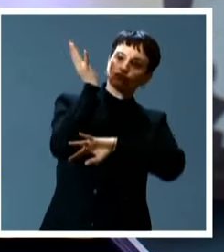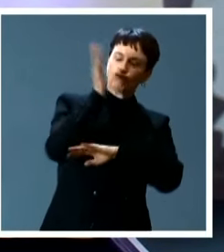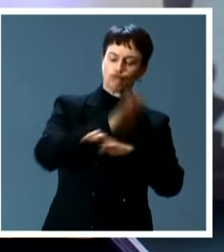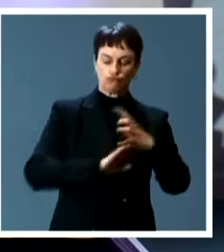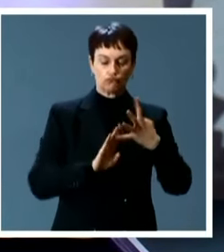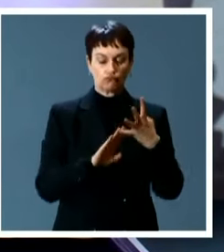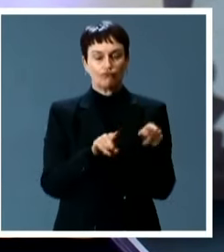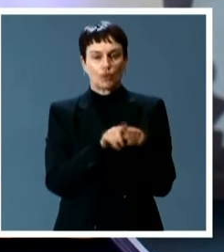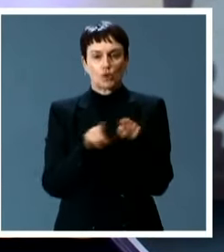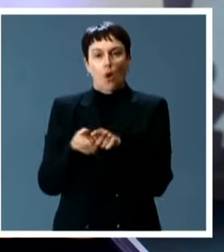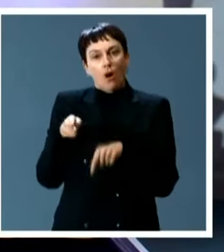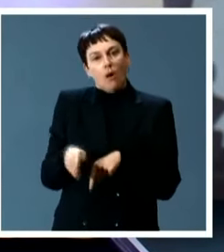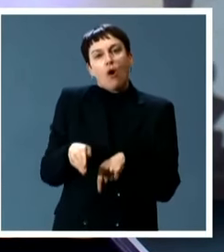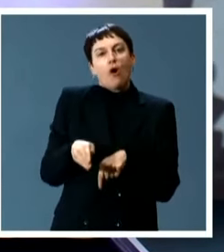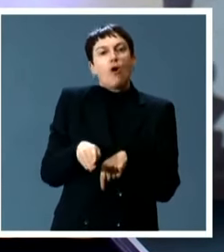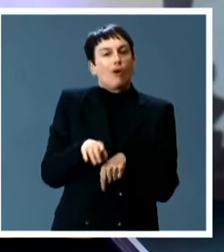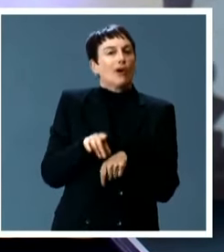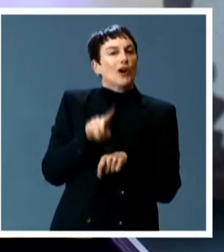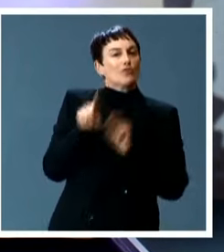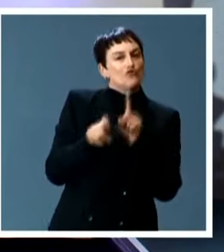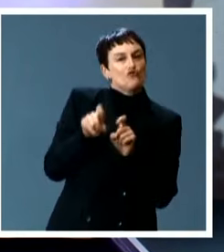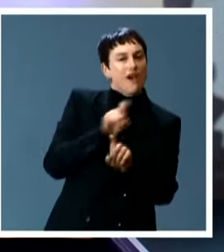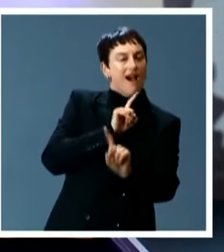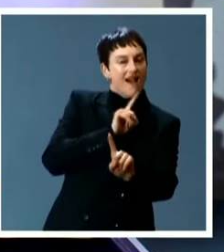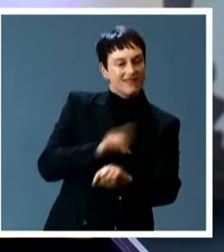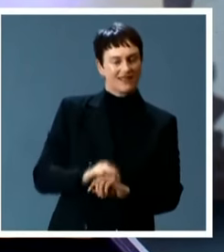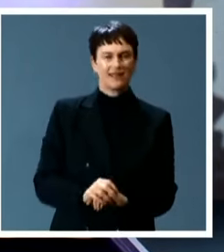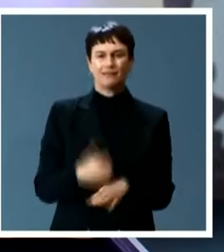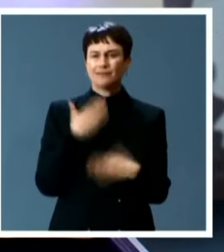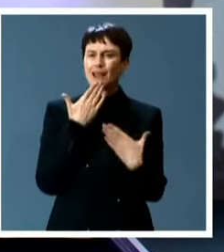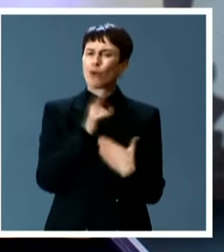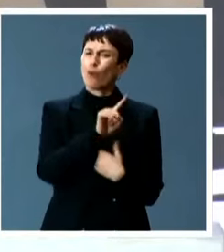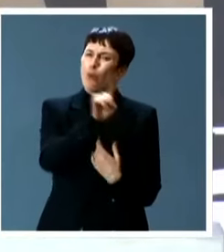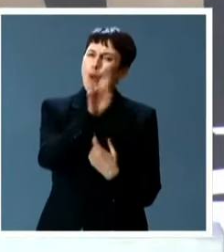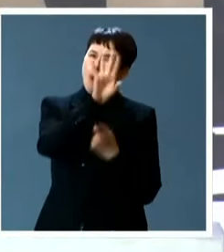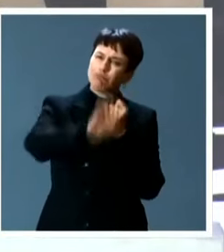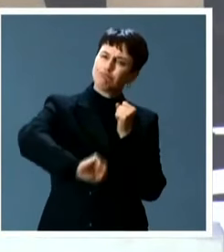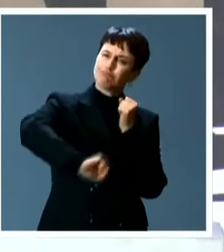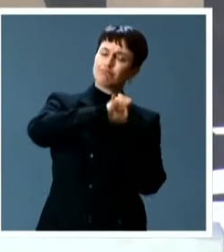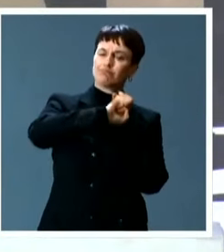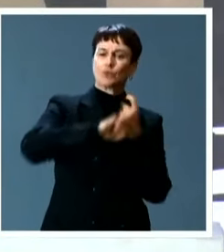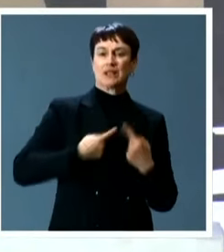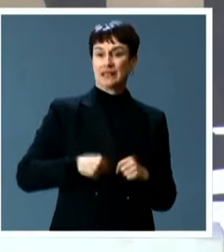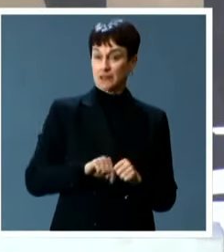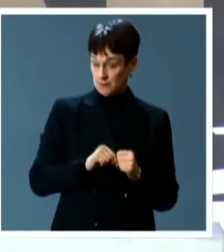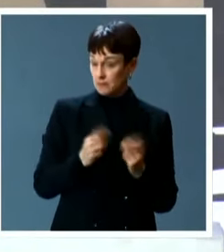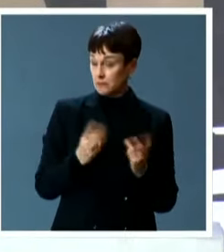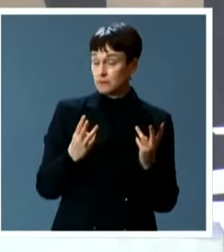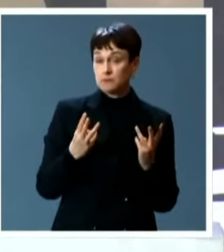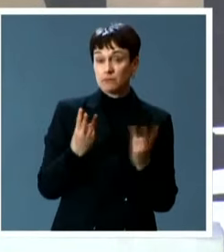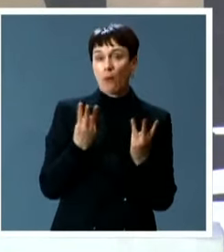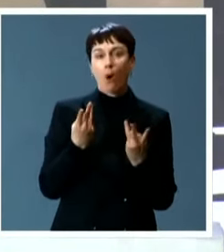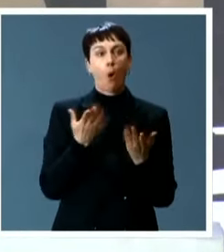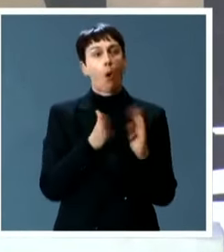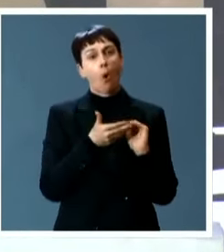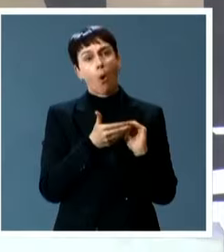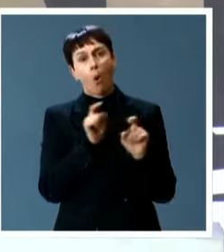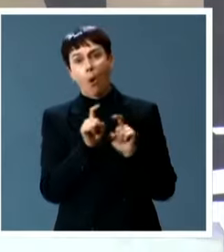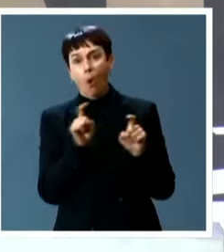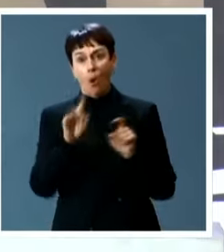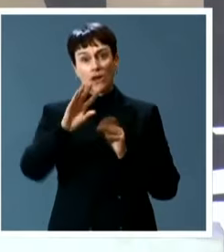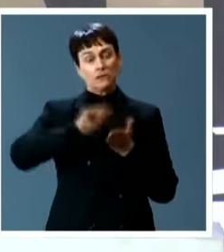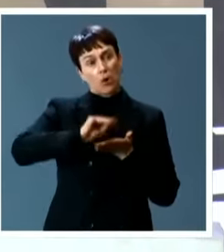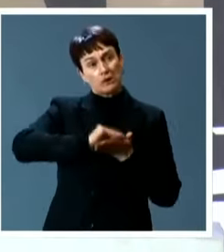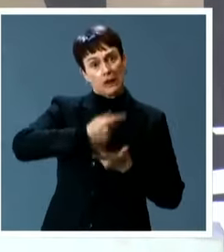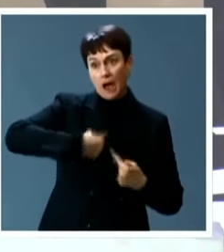constant support to the foundation in good and bad times. Without our sponsors and other institutional partners, the lecture